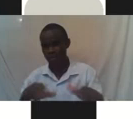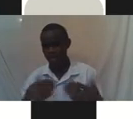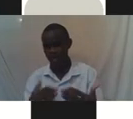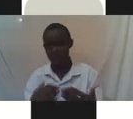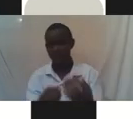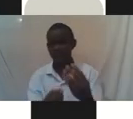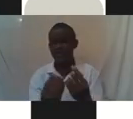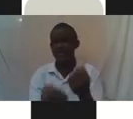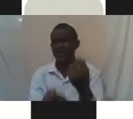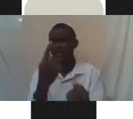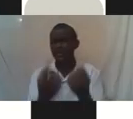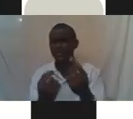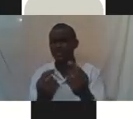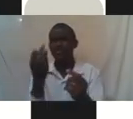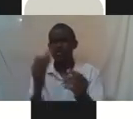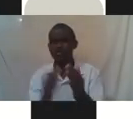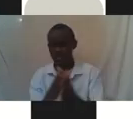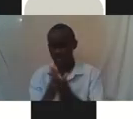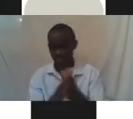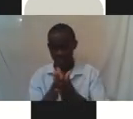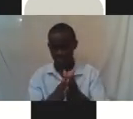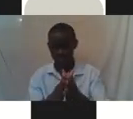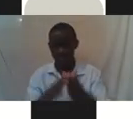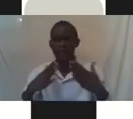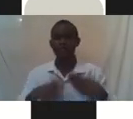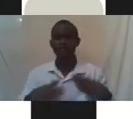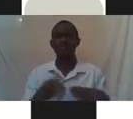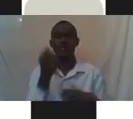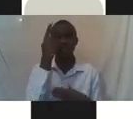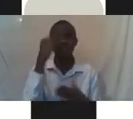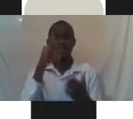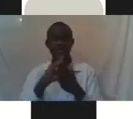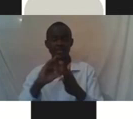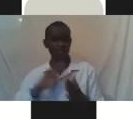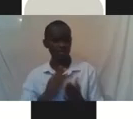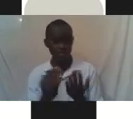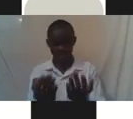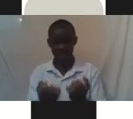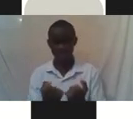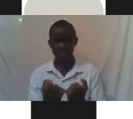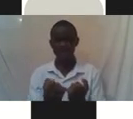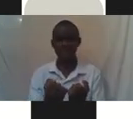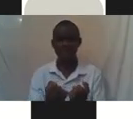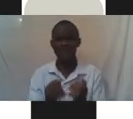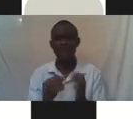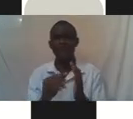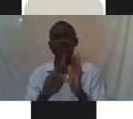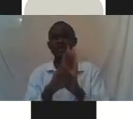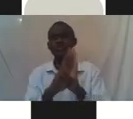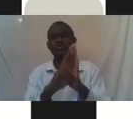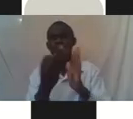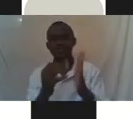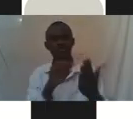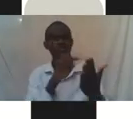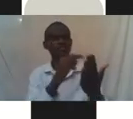vested interests. People understanding that we need policies of this kind, but because they have personal interests they